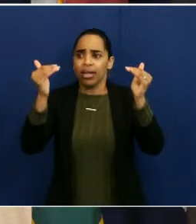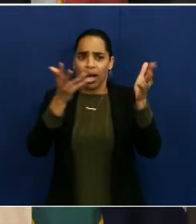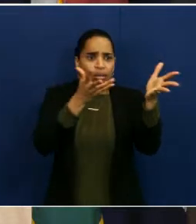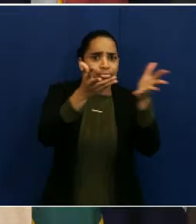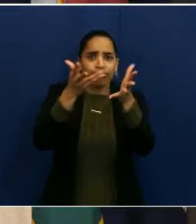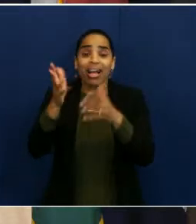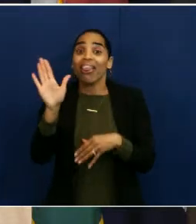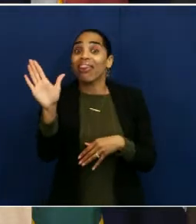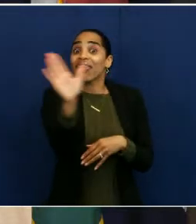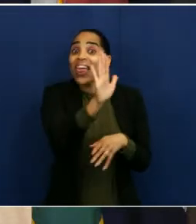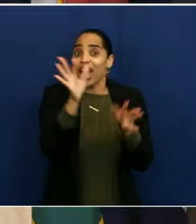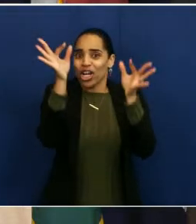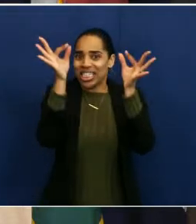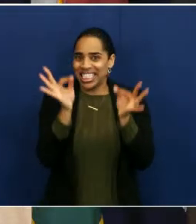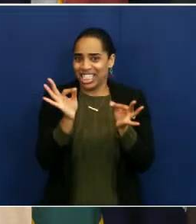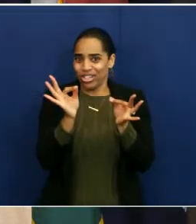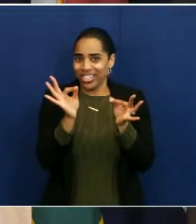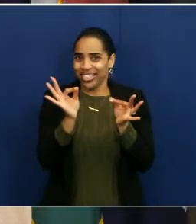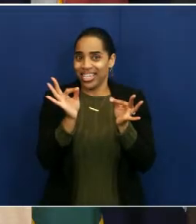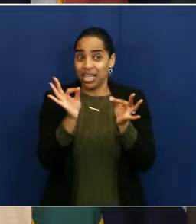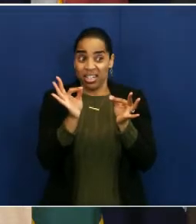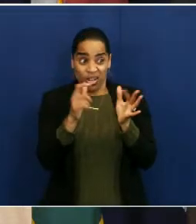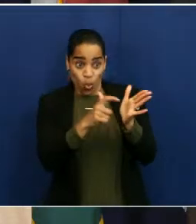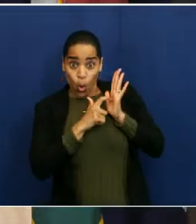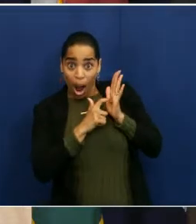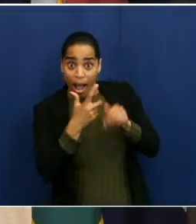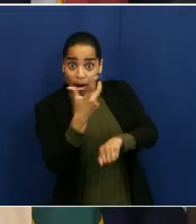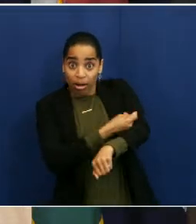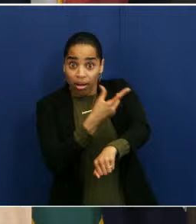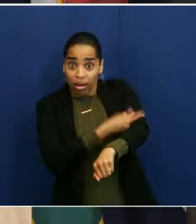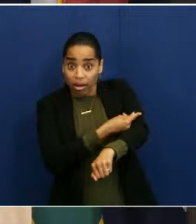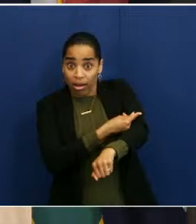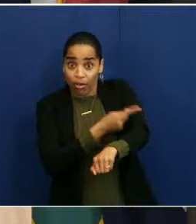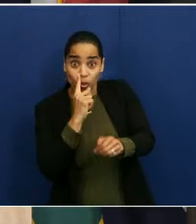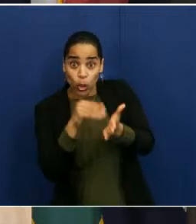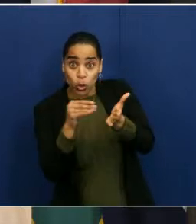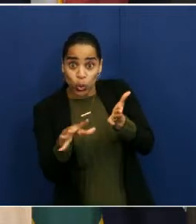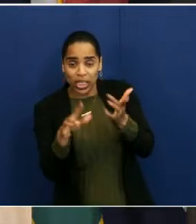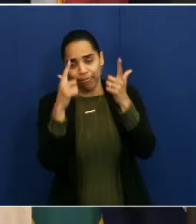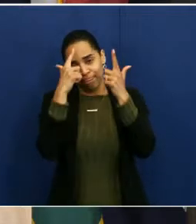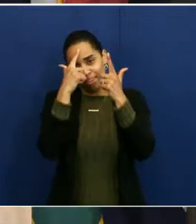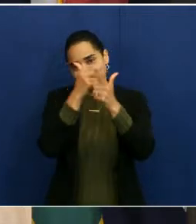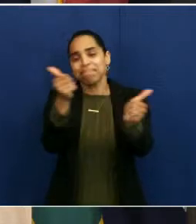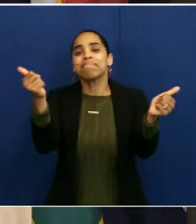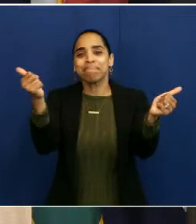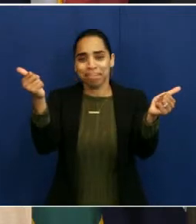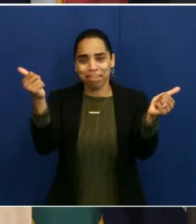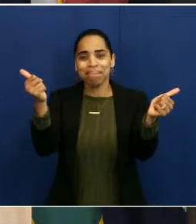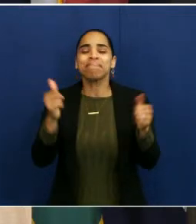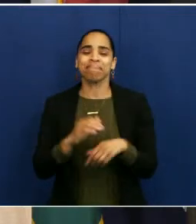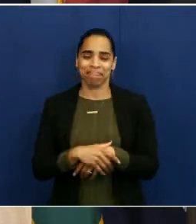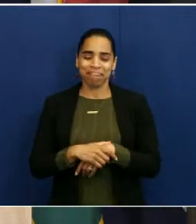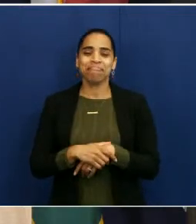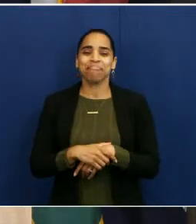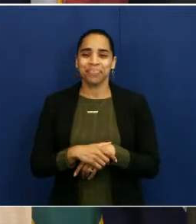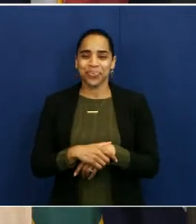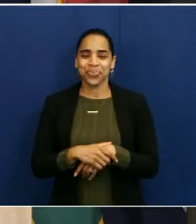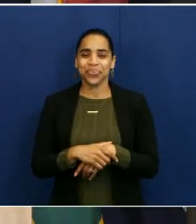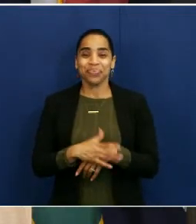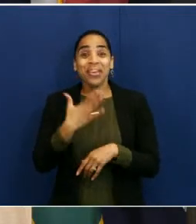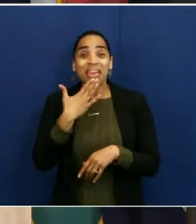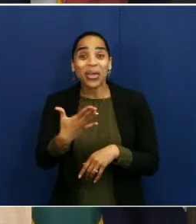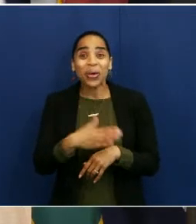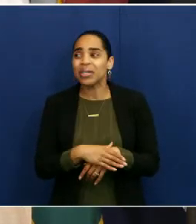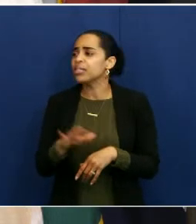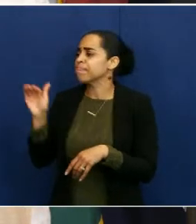to make it a mandatory process for students to be vaccinated before coming back in the fall. Thank